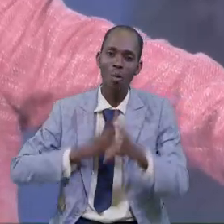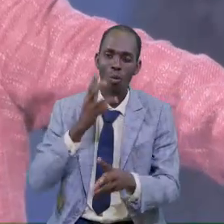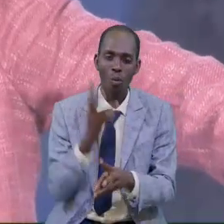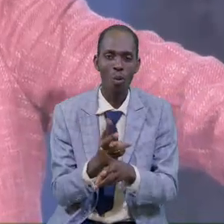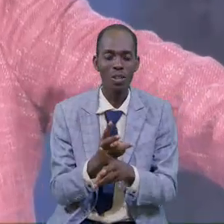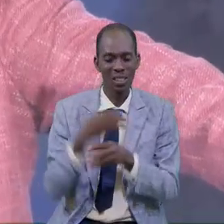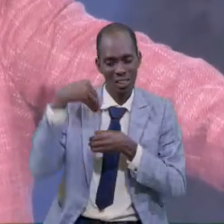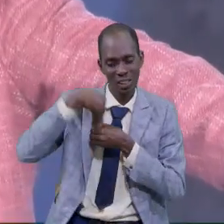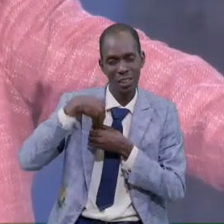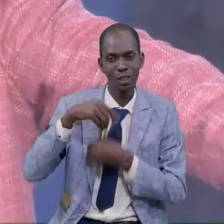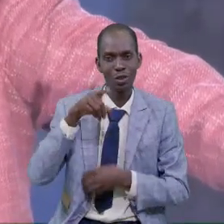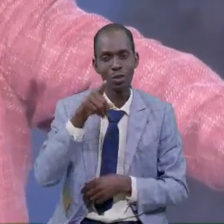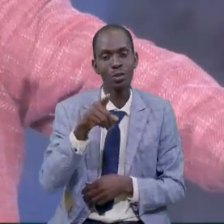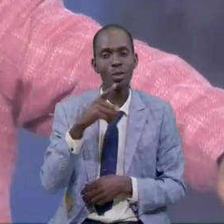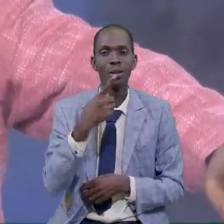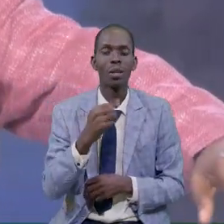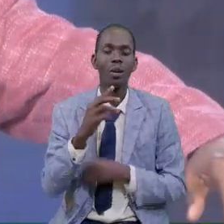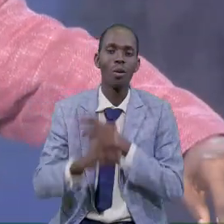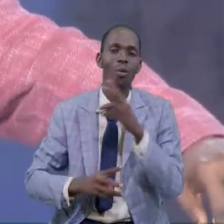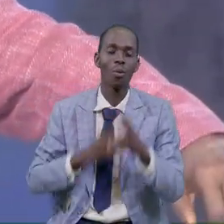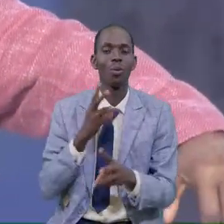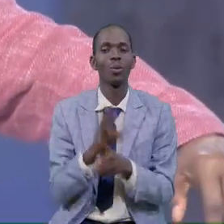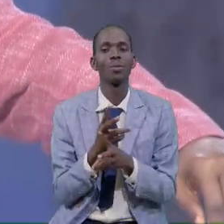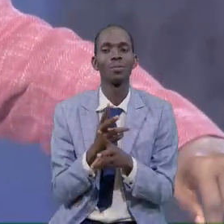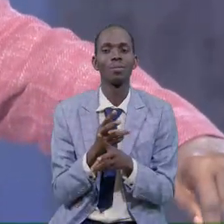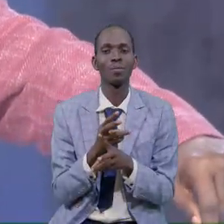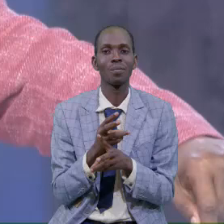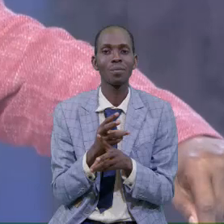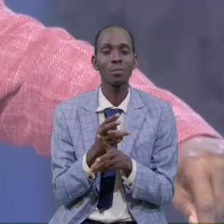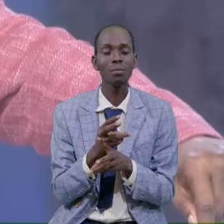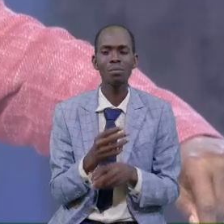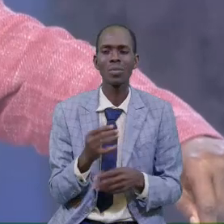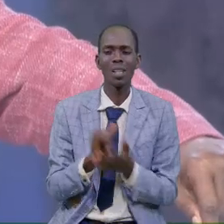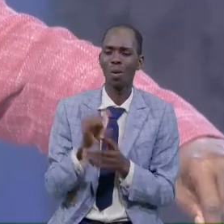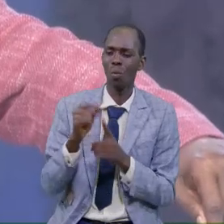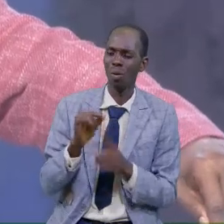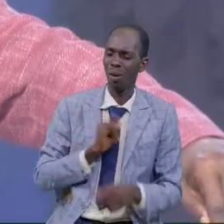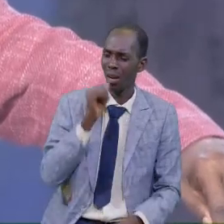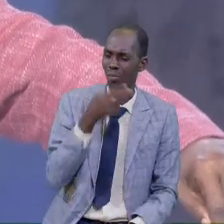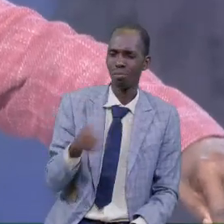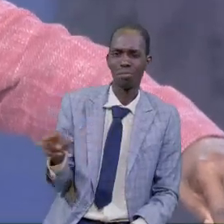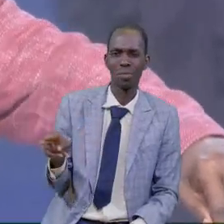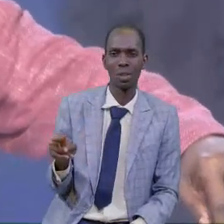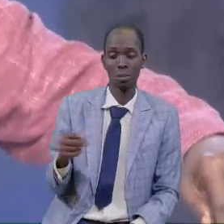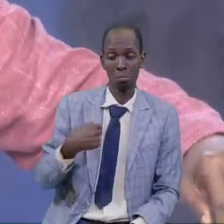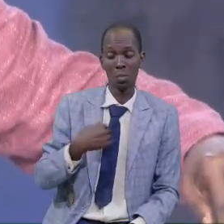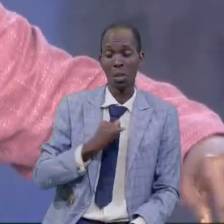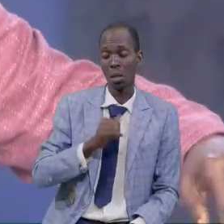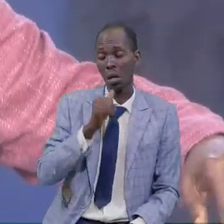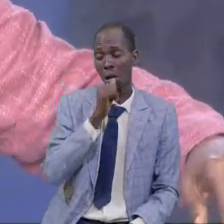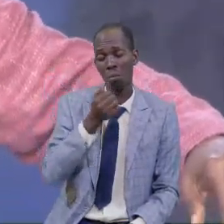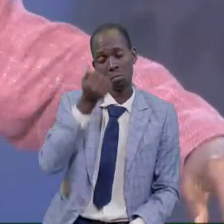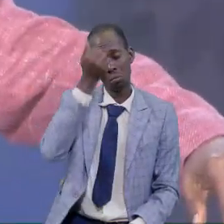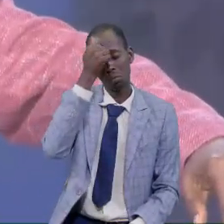The watch, I'm useless, I'm dormant, I can do